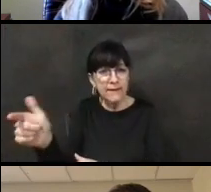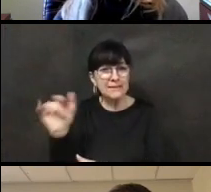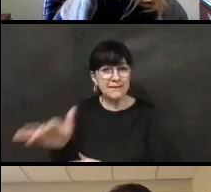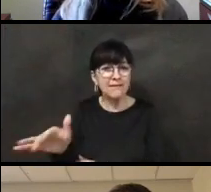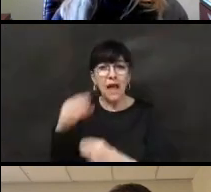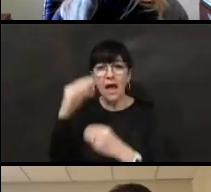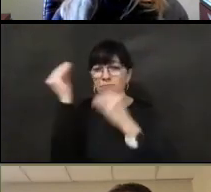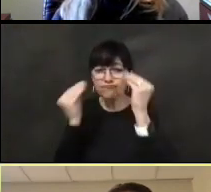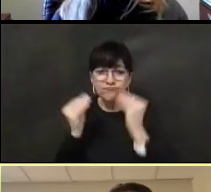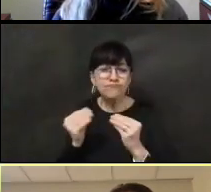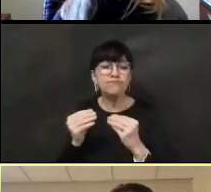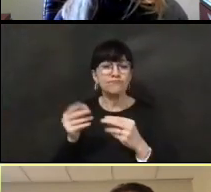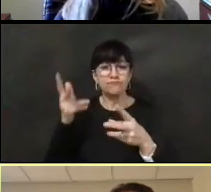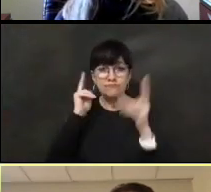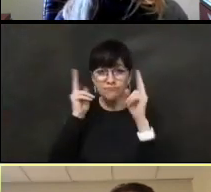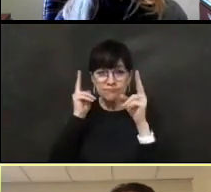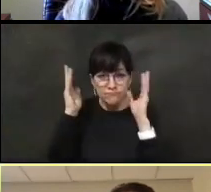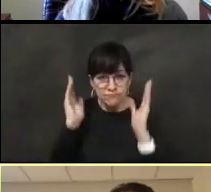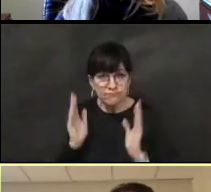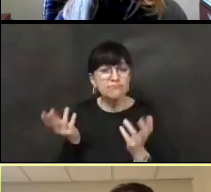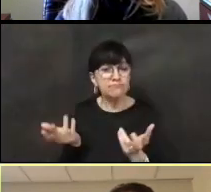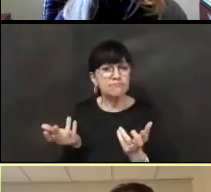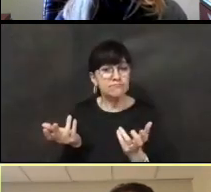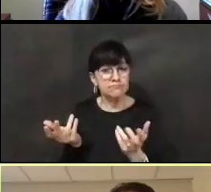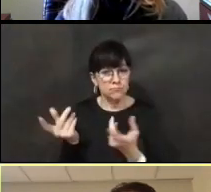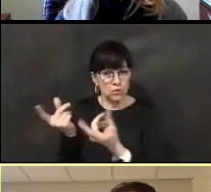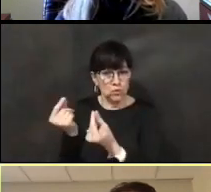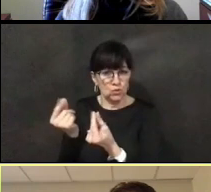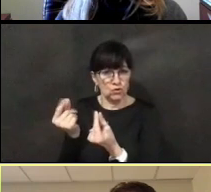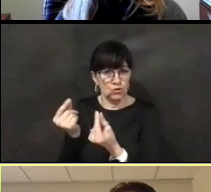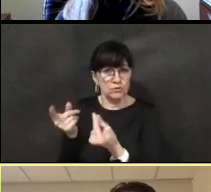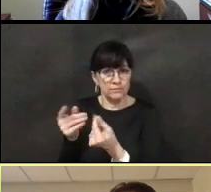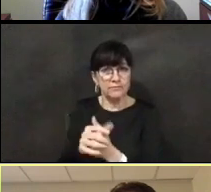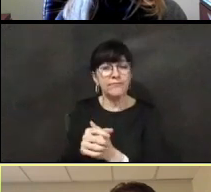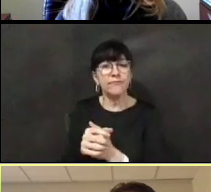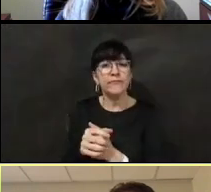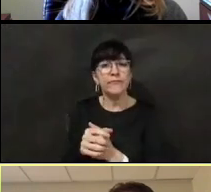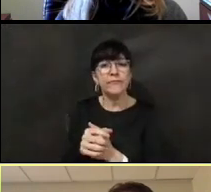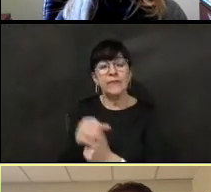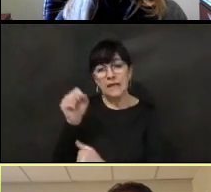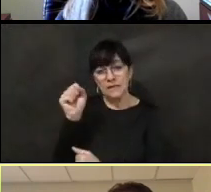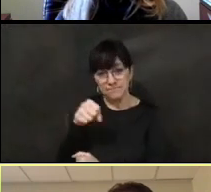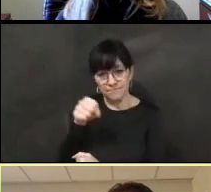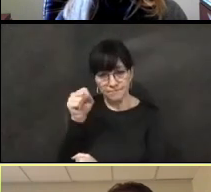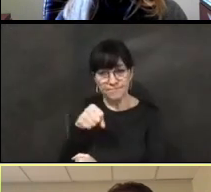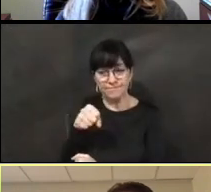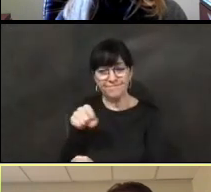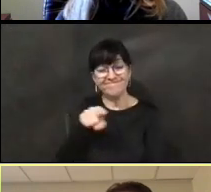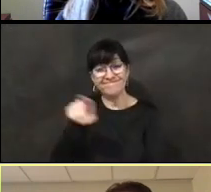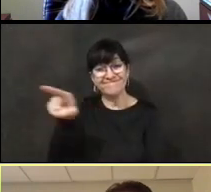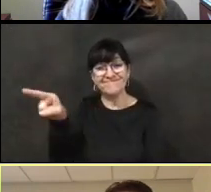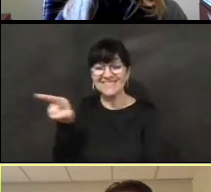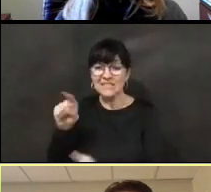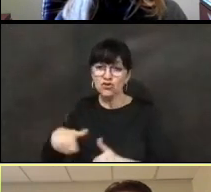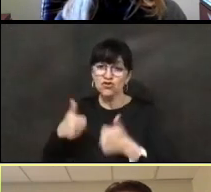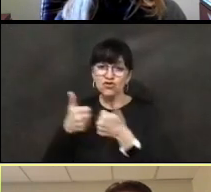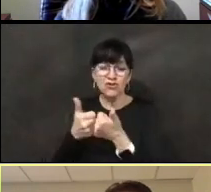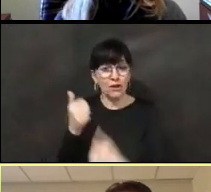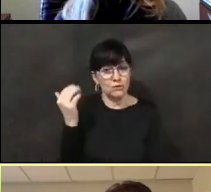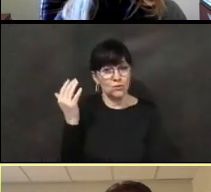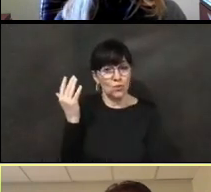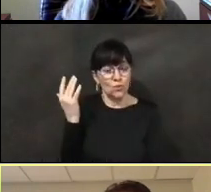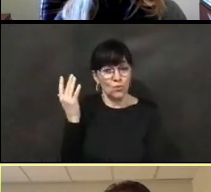generally? Sure. Yeah. So cosmetology poses some challenges from